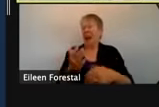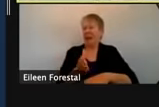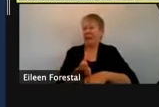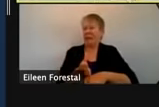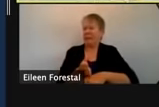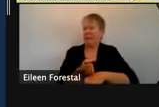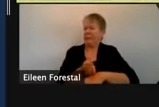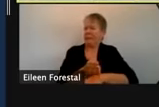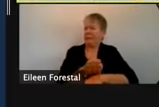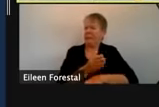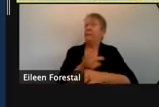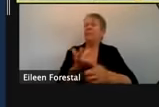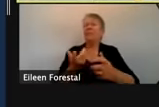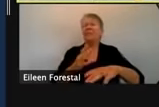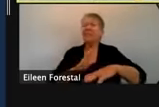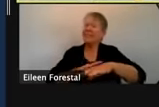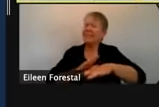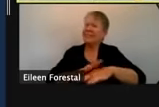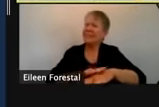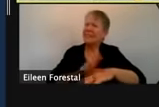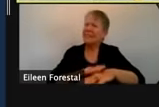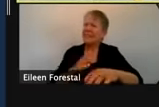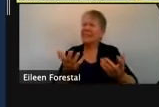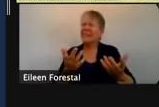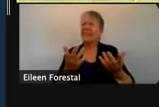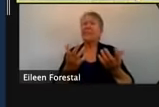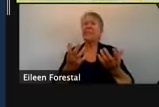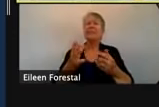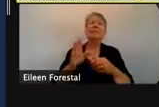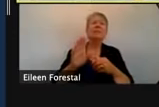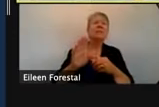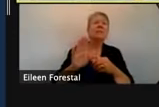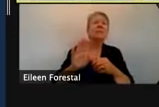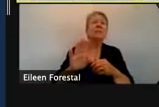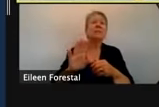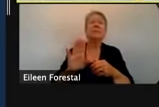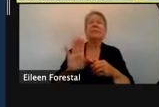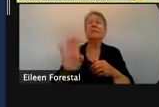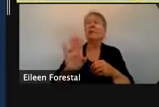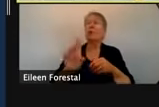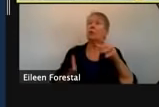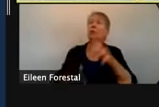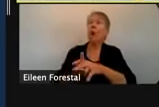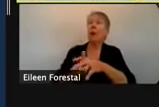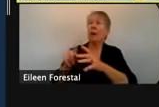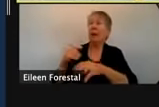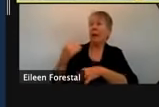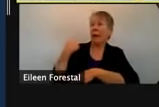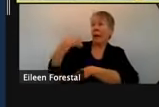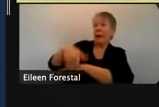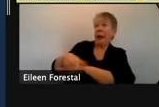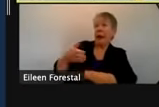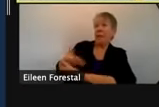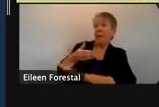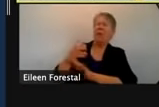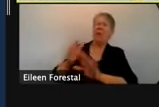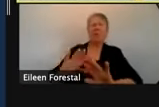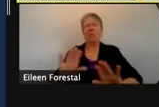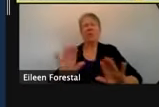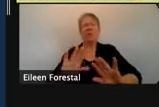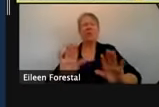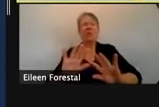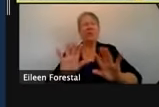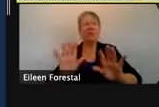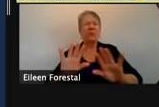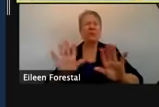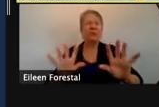begins shifting to an appointment-based system, which Sue will discuss, the fact is that at the majority of agencies,